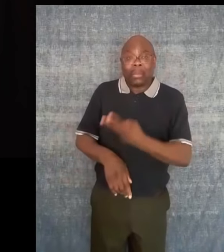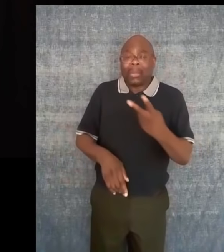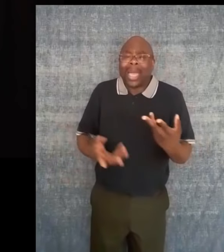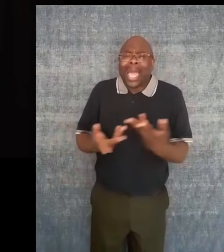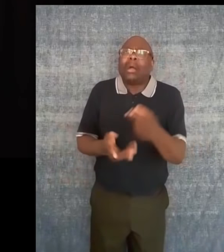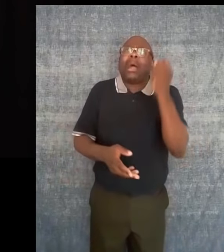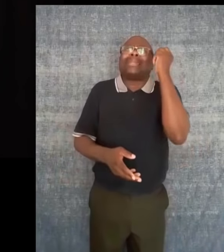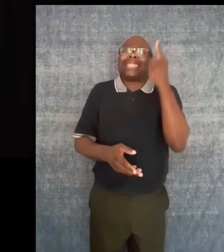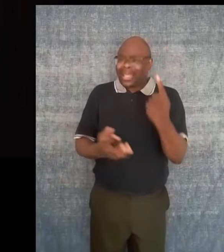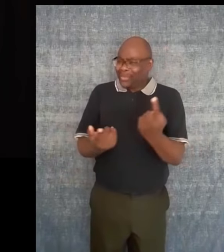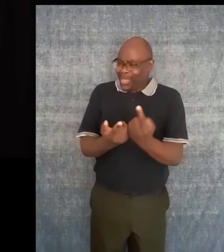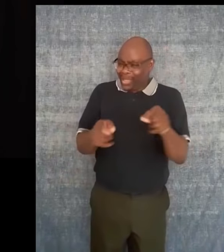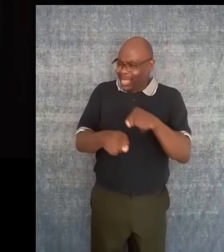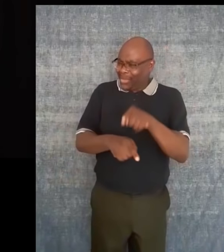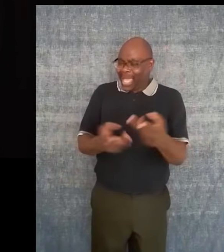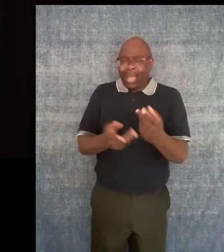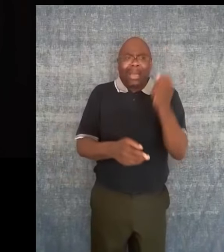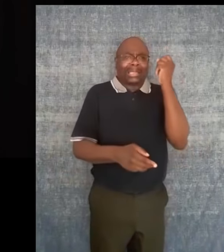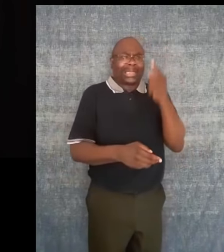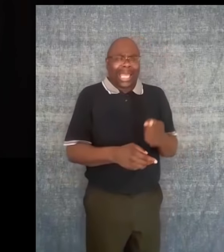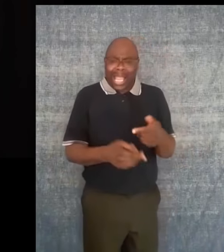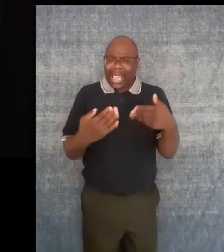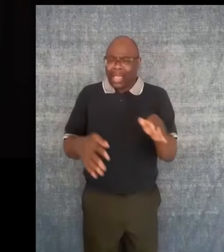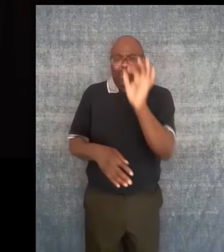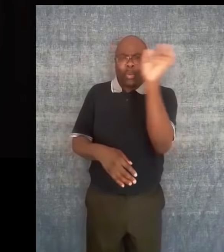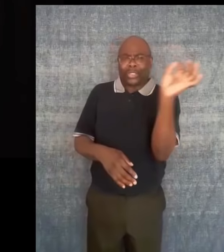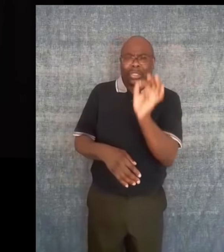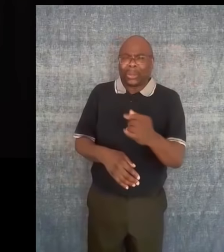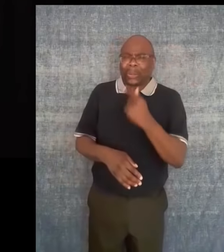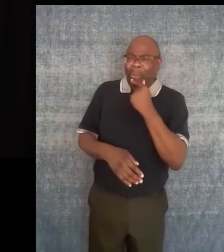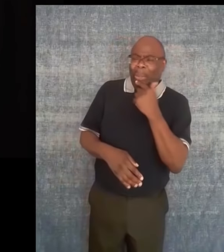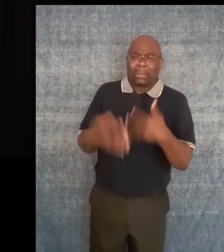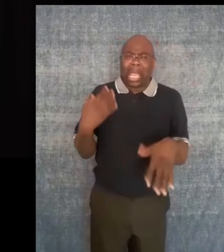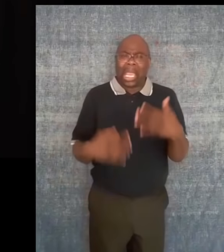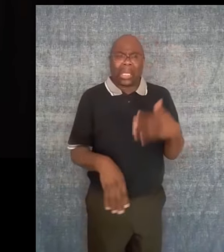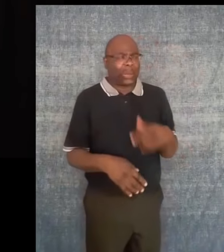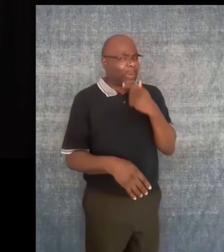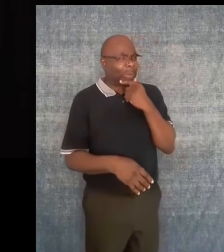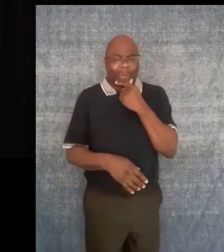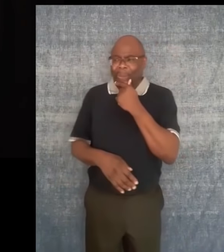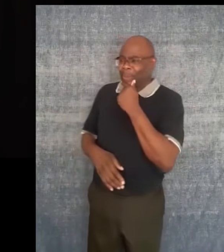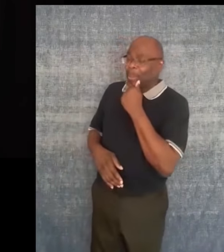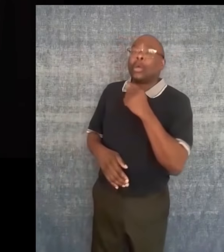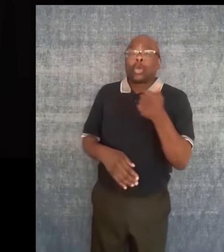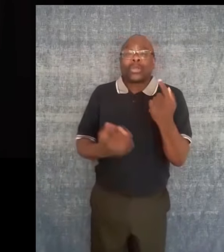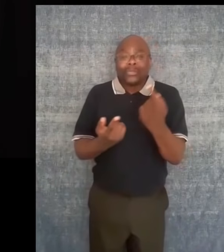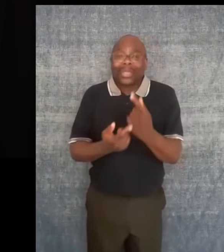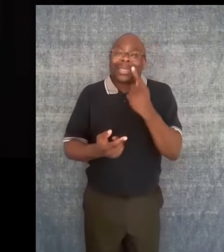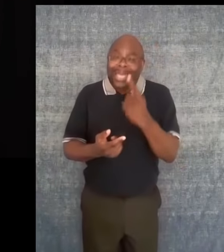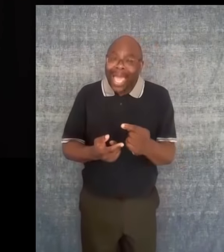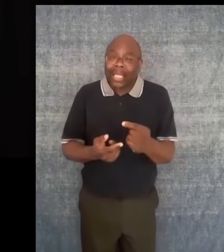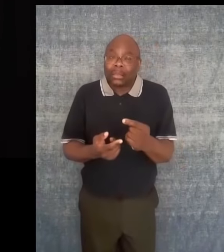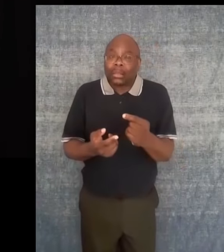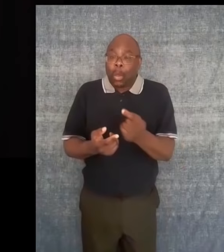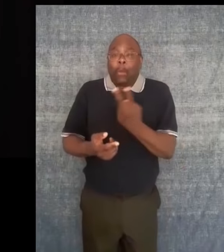do we understand all these things? Often we're only left with questions and pain. But the good thing is that we can